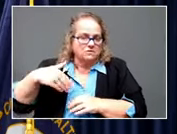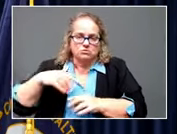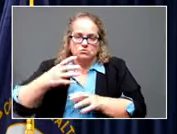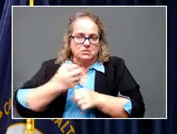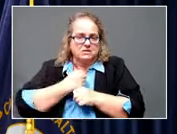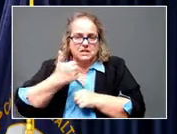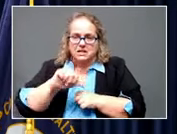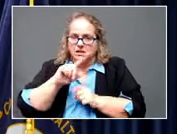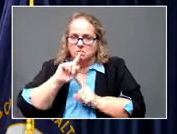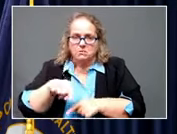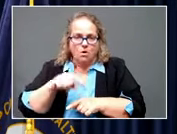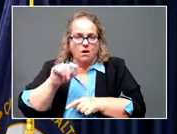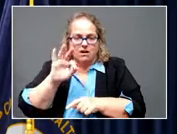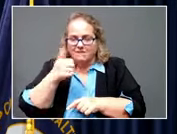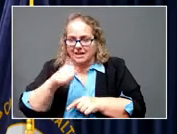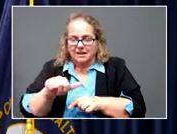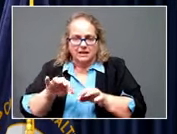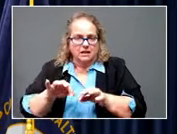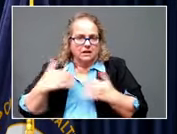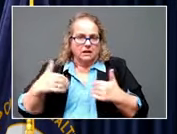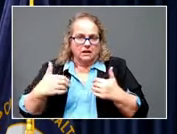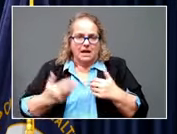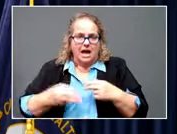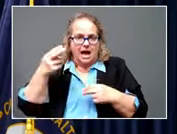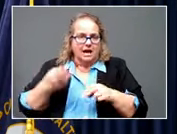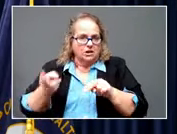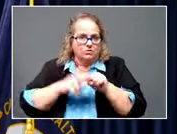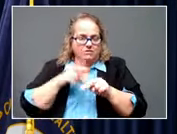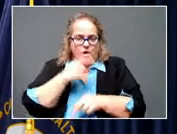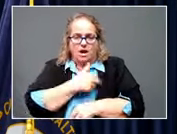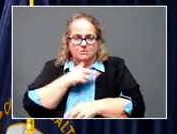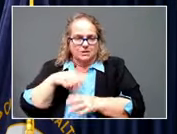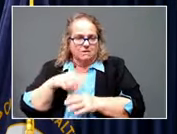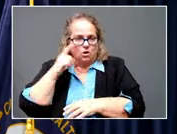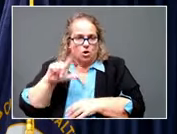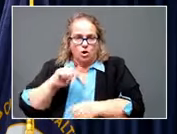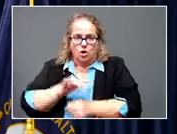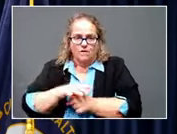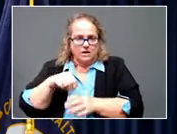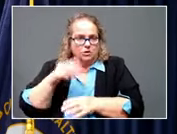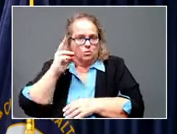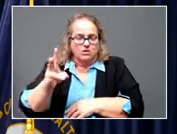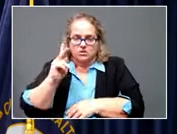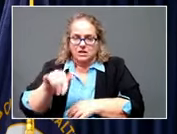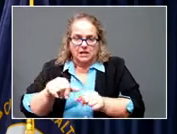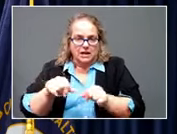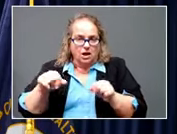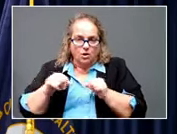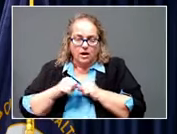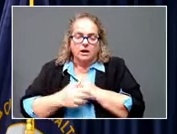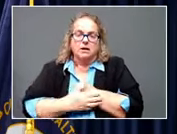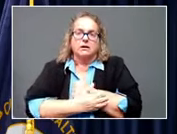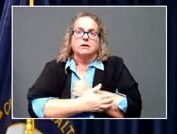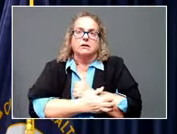significant increase of hospitalization for COVID in those Western Kentucky areas. I know we've had a few